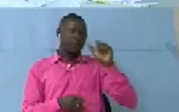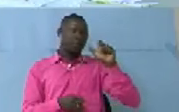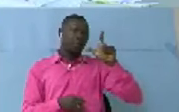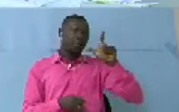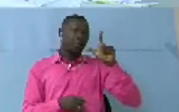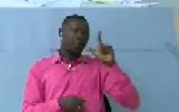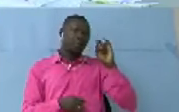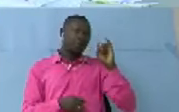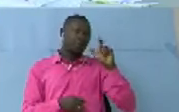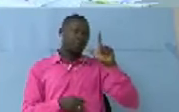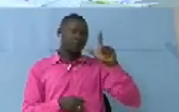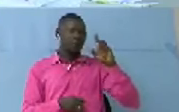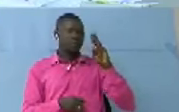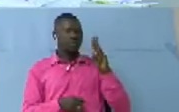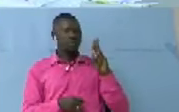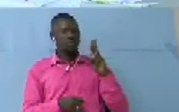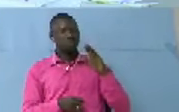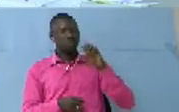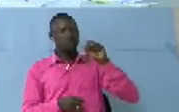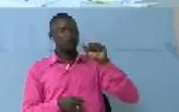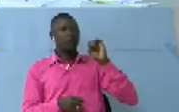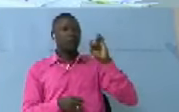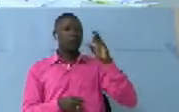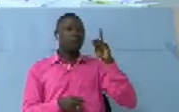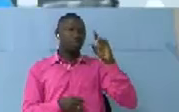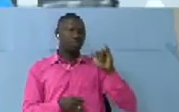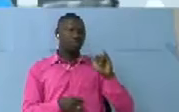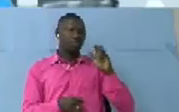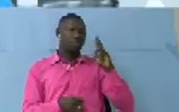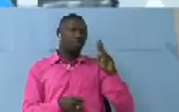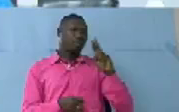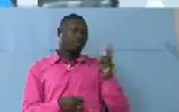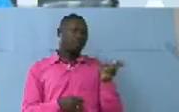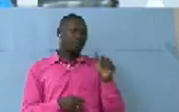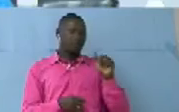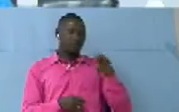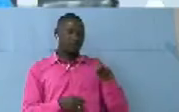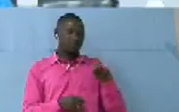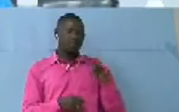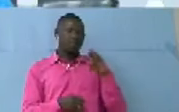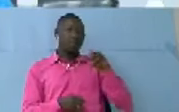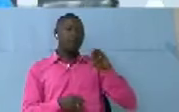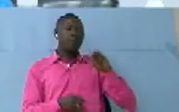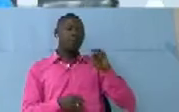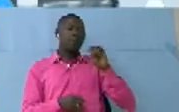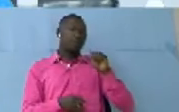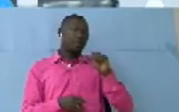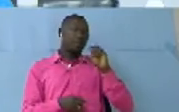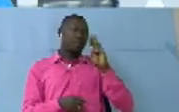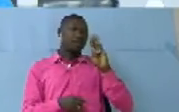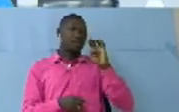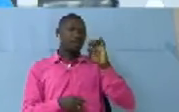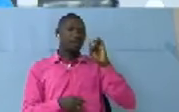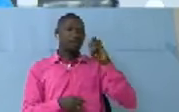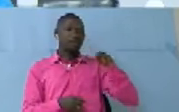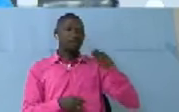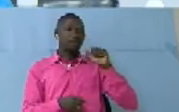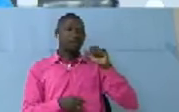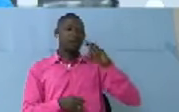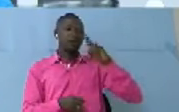Ibrahima Jadama. Ibrahima Jadama. Buakar Gite. What Gite? Buakar